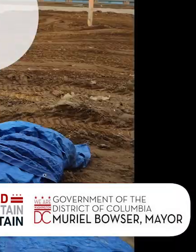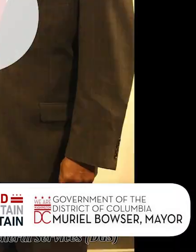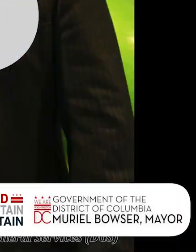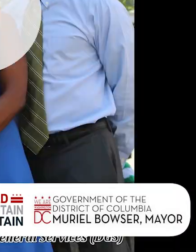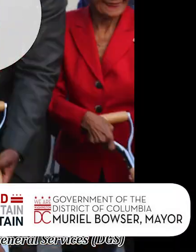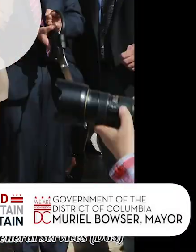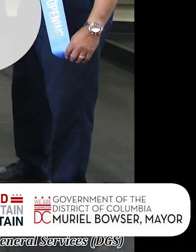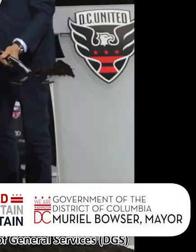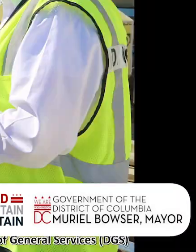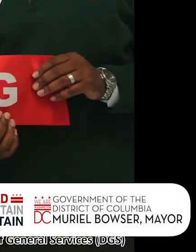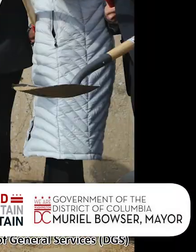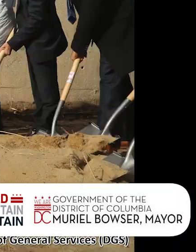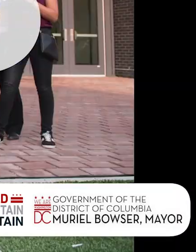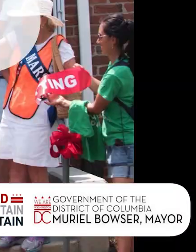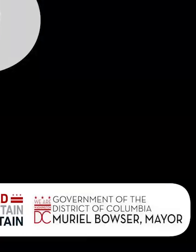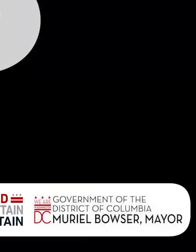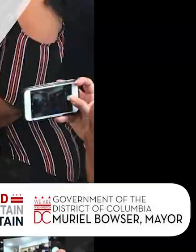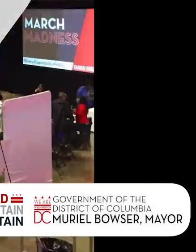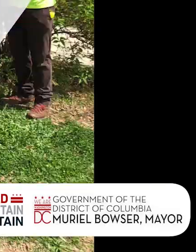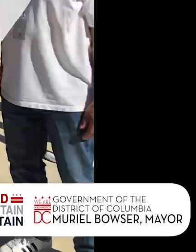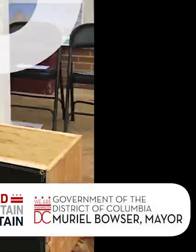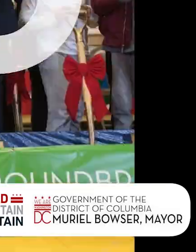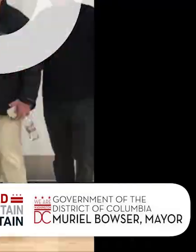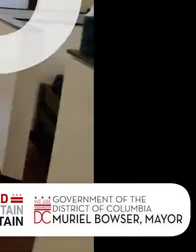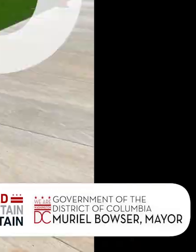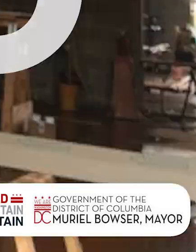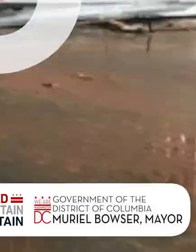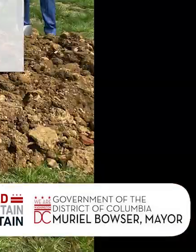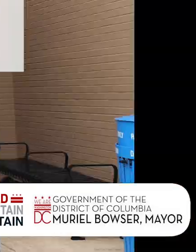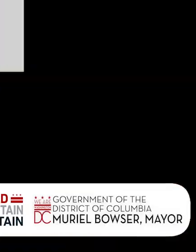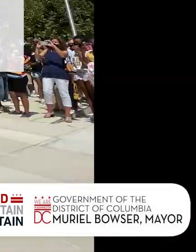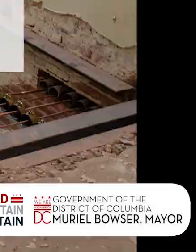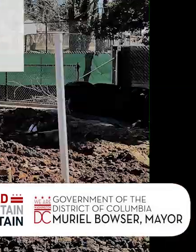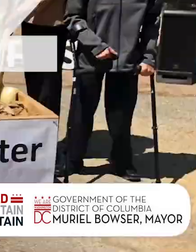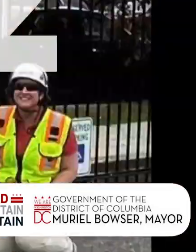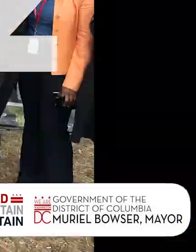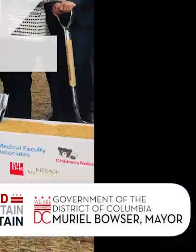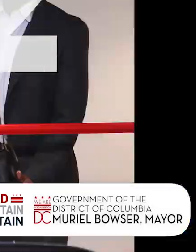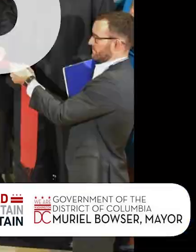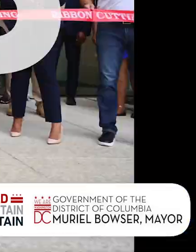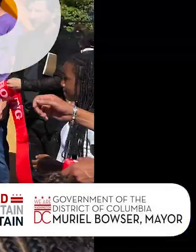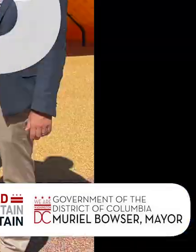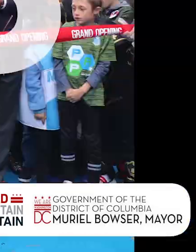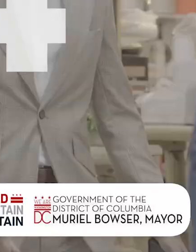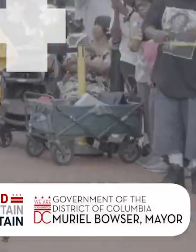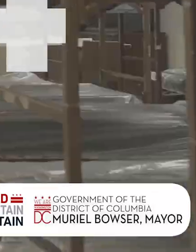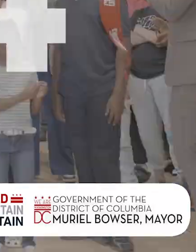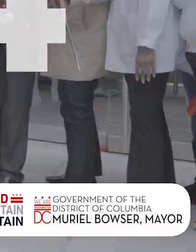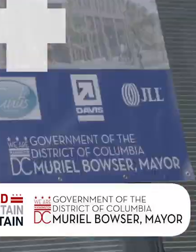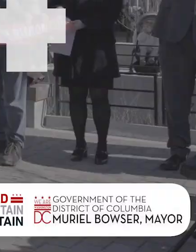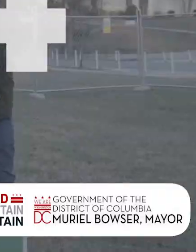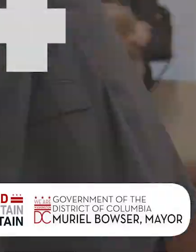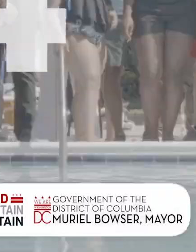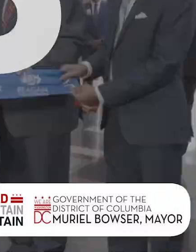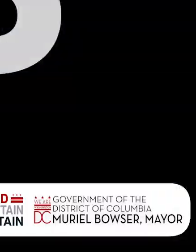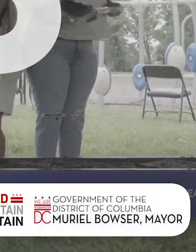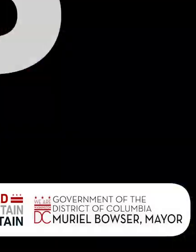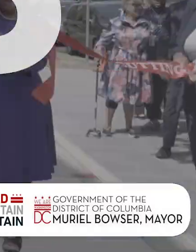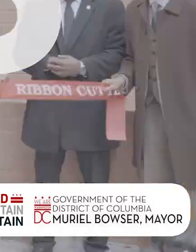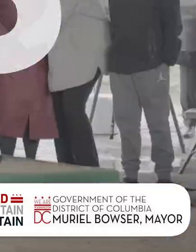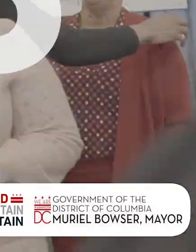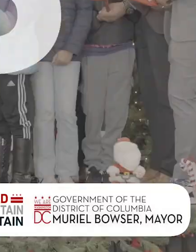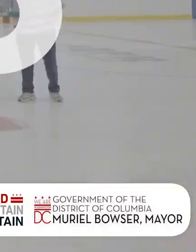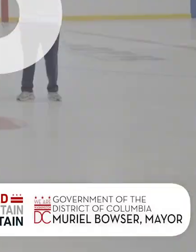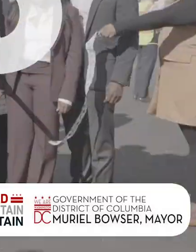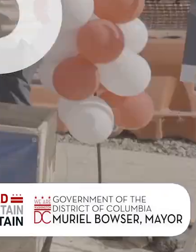Over the last 12 years, under Mayor Muriel Bowser's leadership, the district has made historic investments across all 8